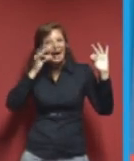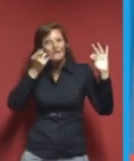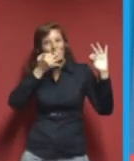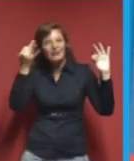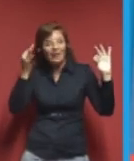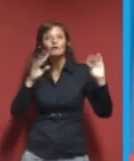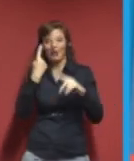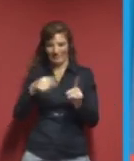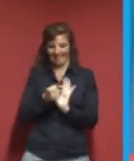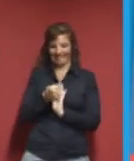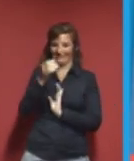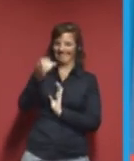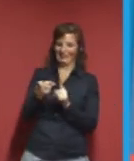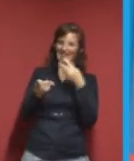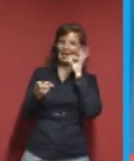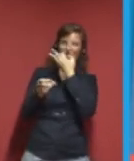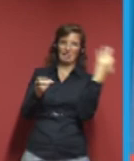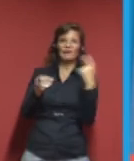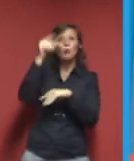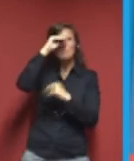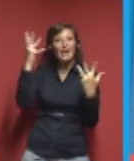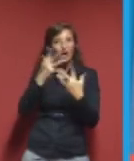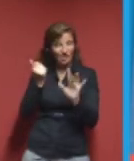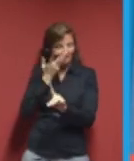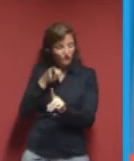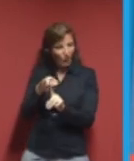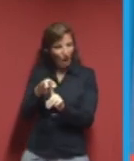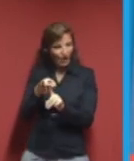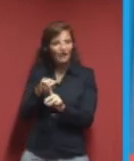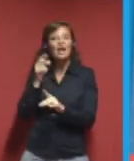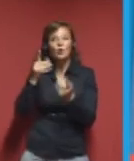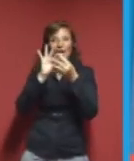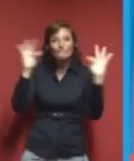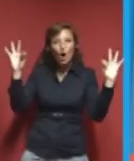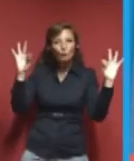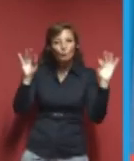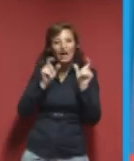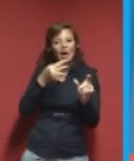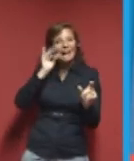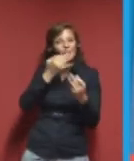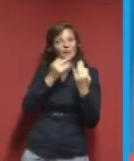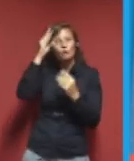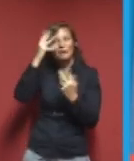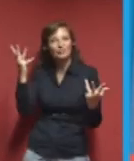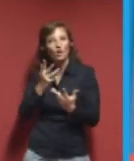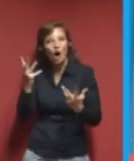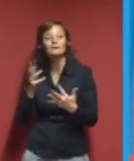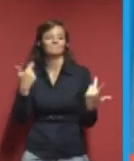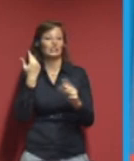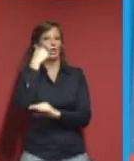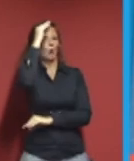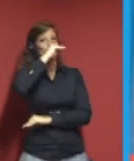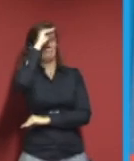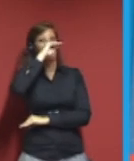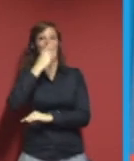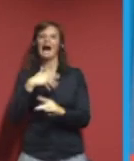Italian excellent. espresso, I if cannot you want. wait. Okay. What did you learn about the formula of the Curious. perfect coffee? I learned that there are several variables